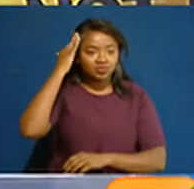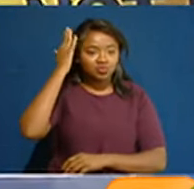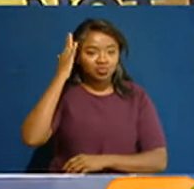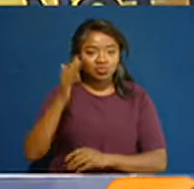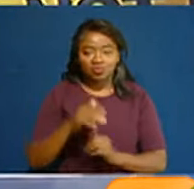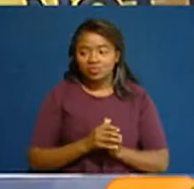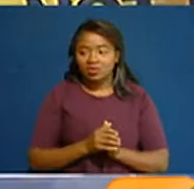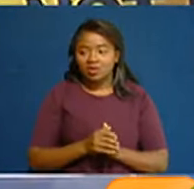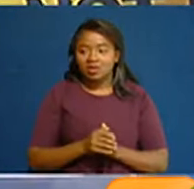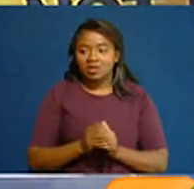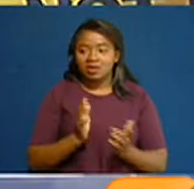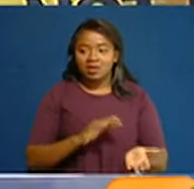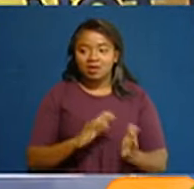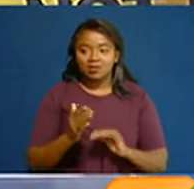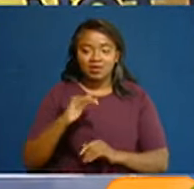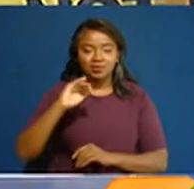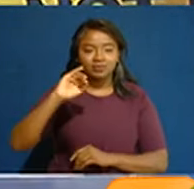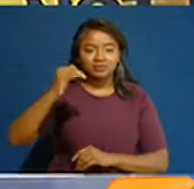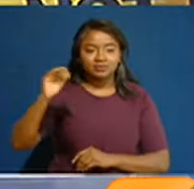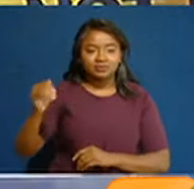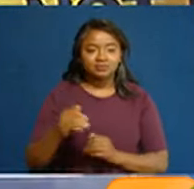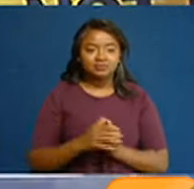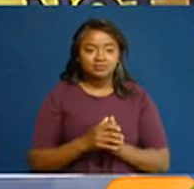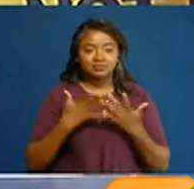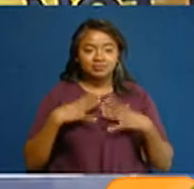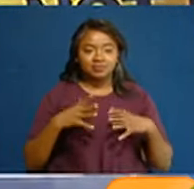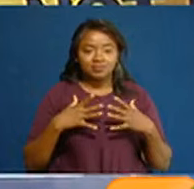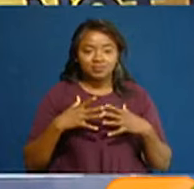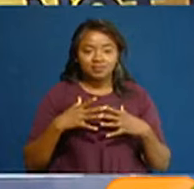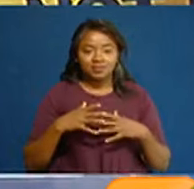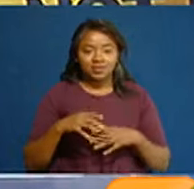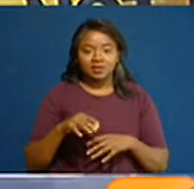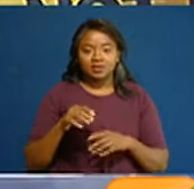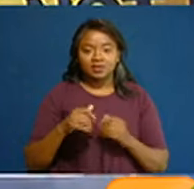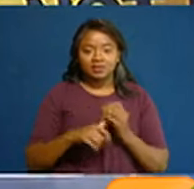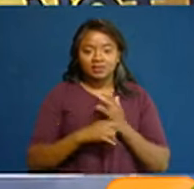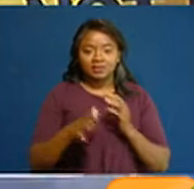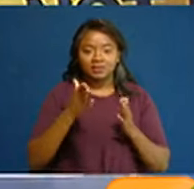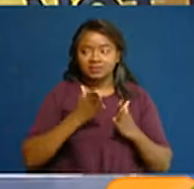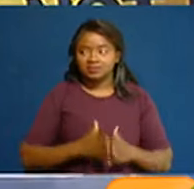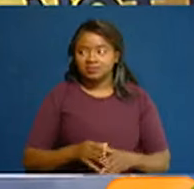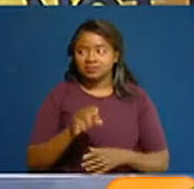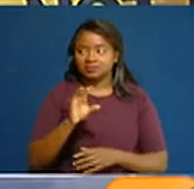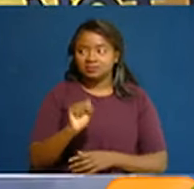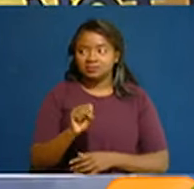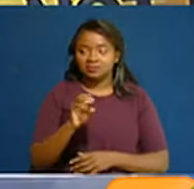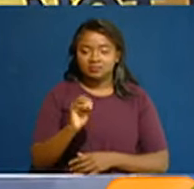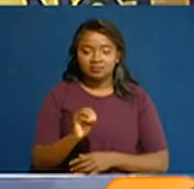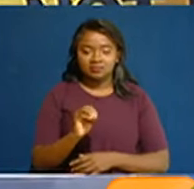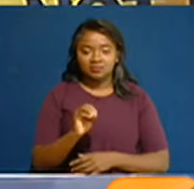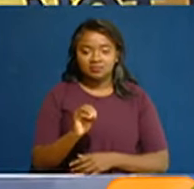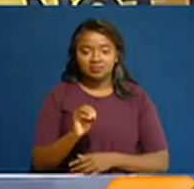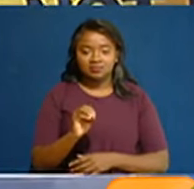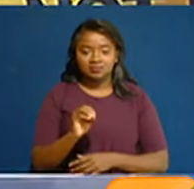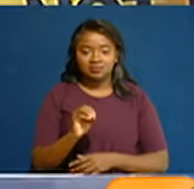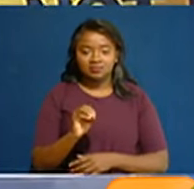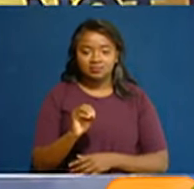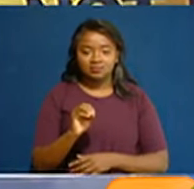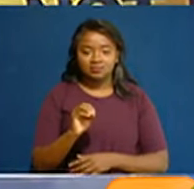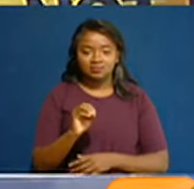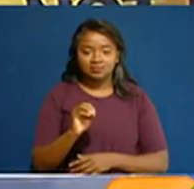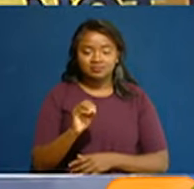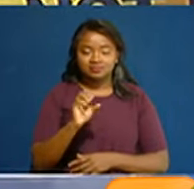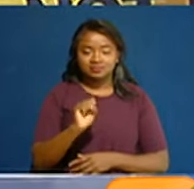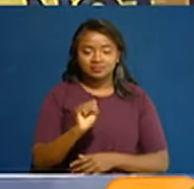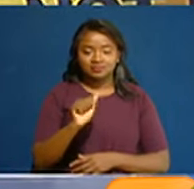under which a city socialite, Sarah Njogu, met her death while at a party with her friends. Investigators say they are working